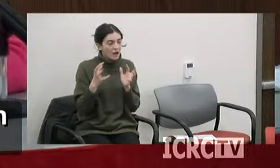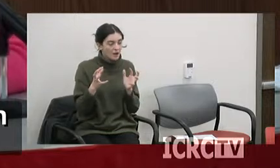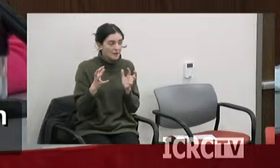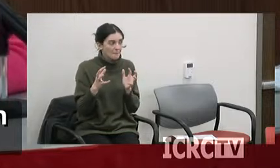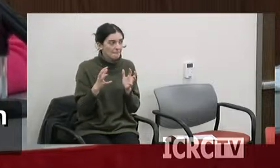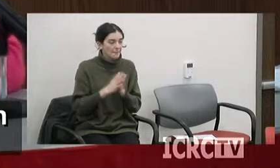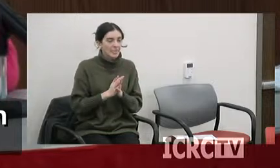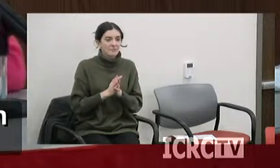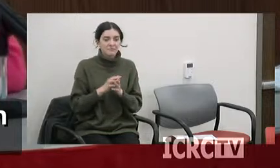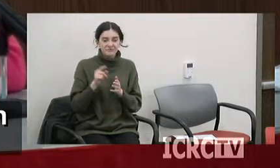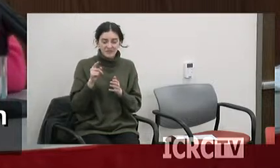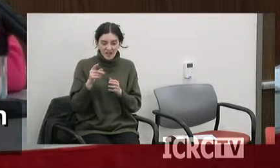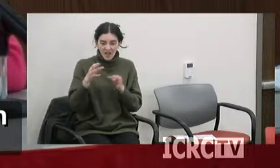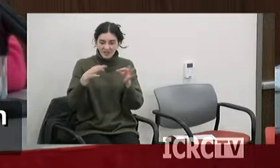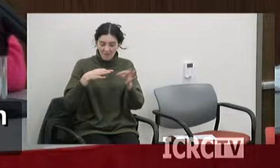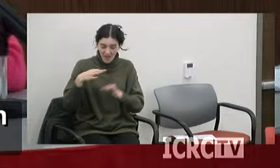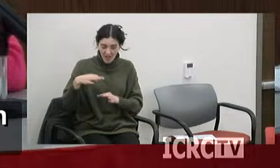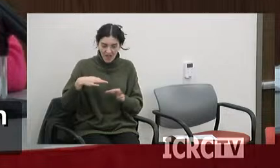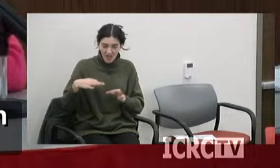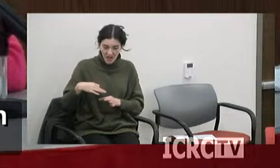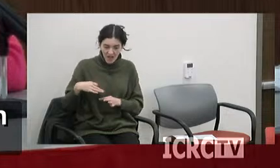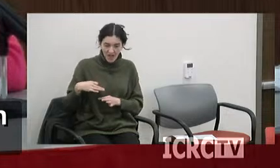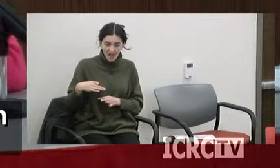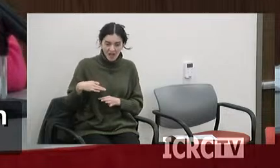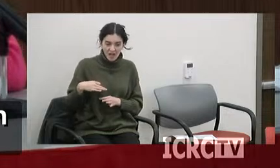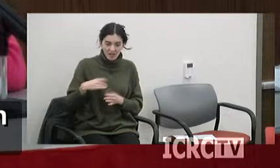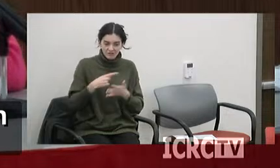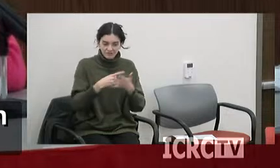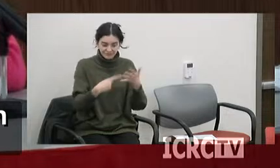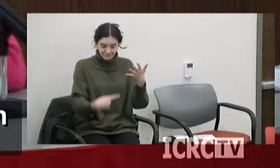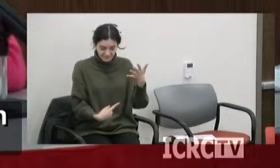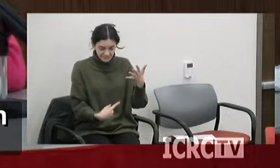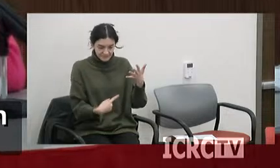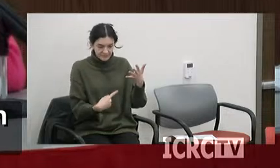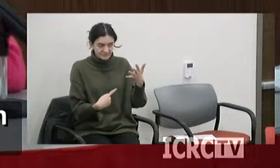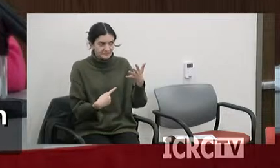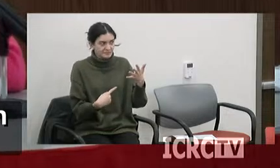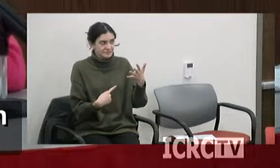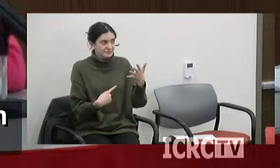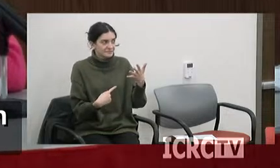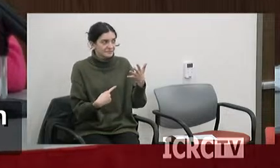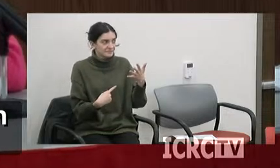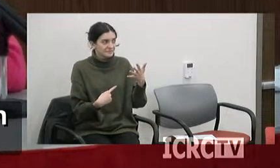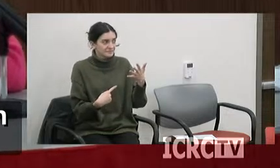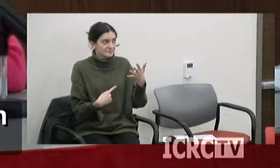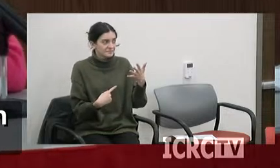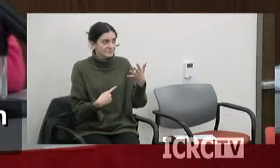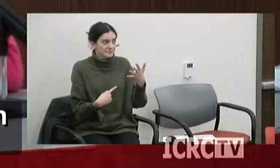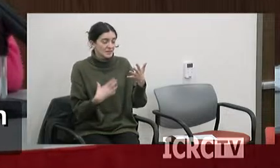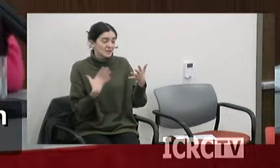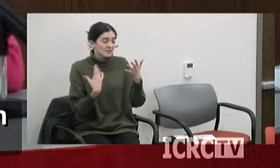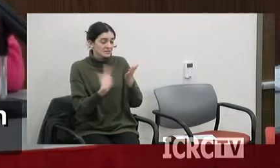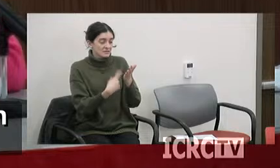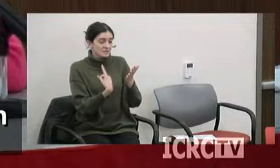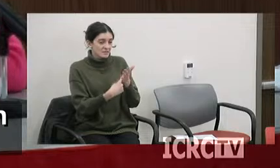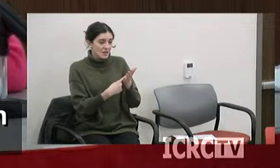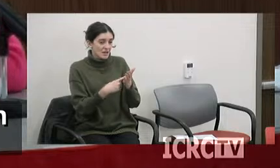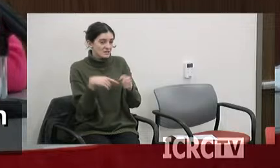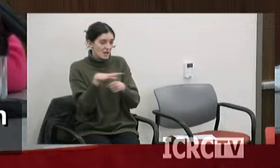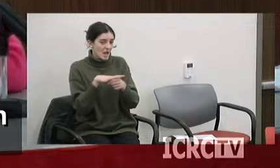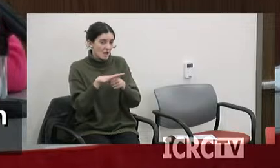a list of suggestions and areas that she thought could be cut. She said from her